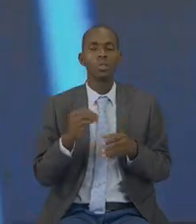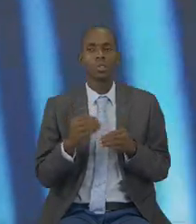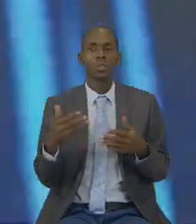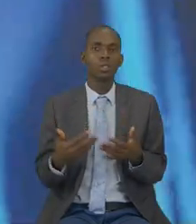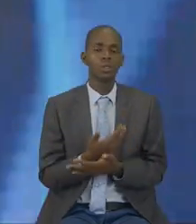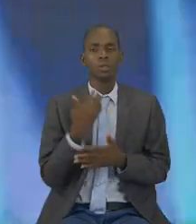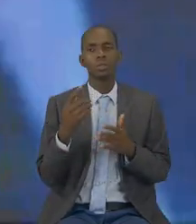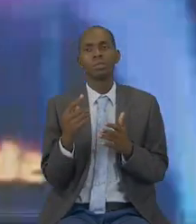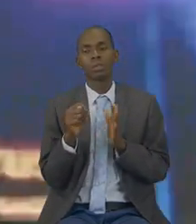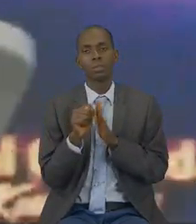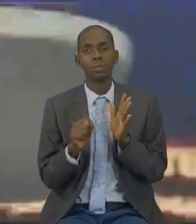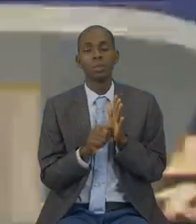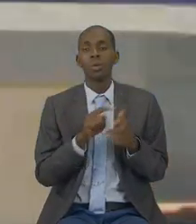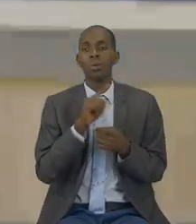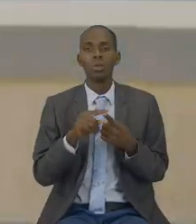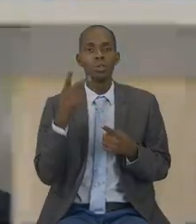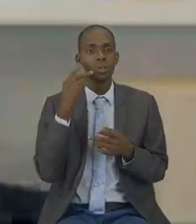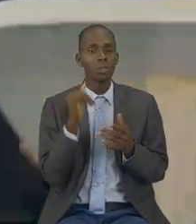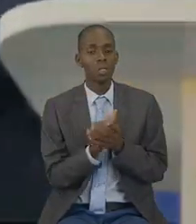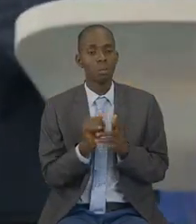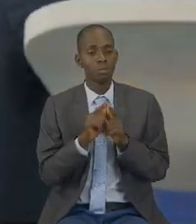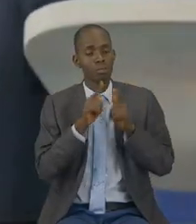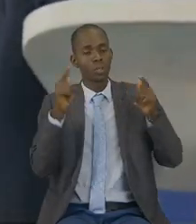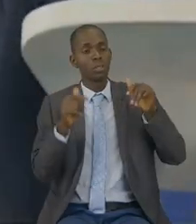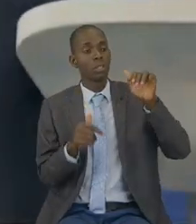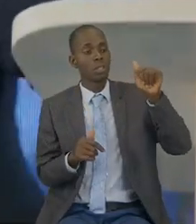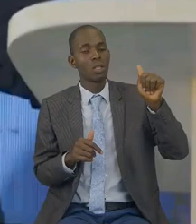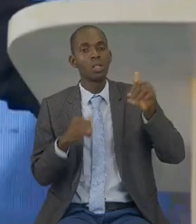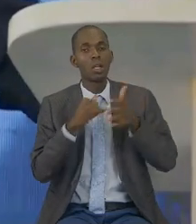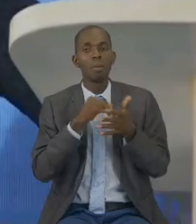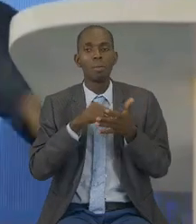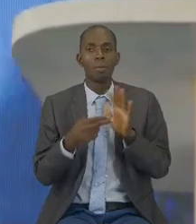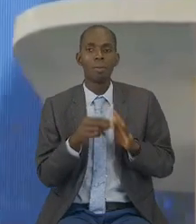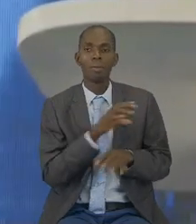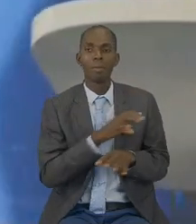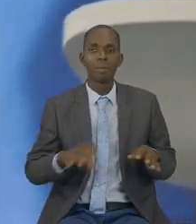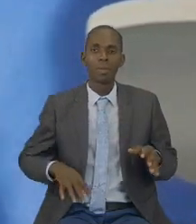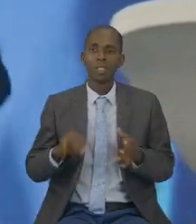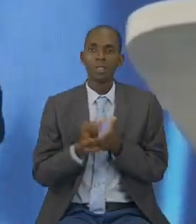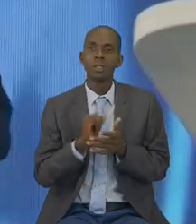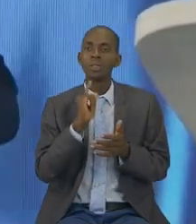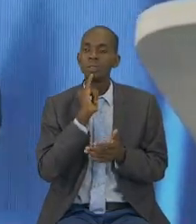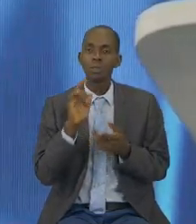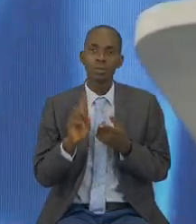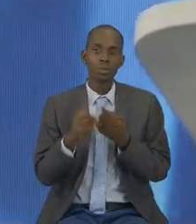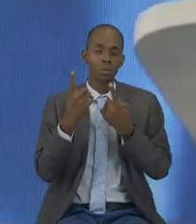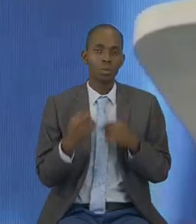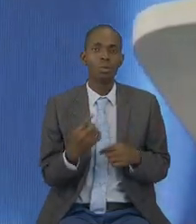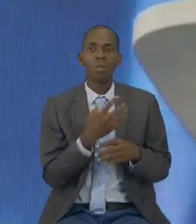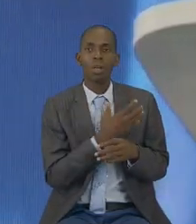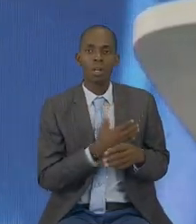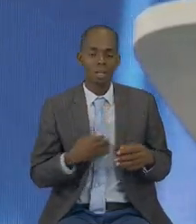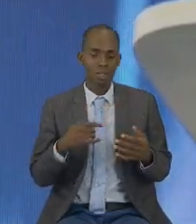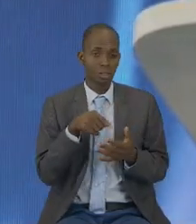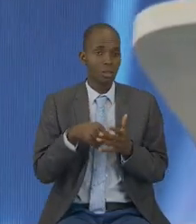when you see that capital A, it means Christ, the one that is to come. But this one now, an